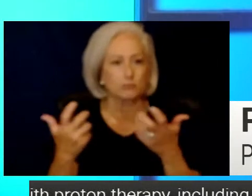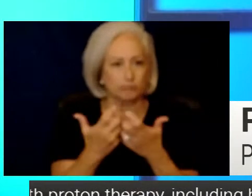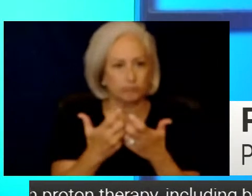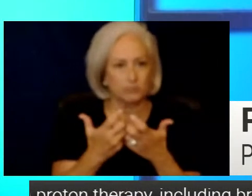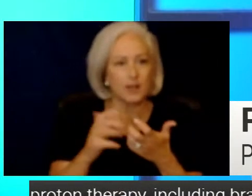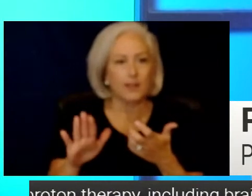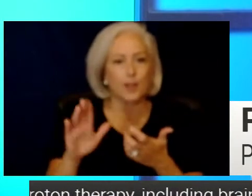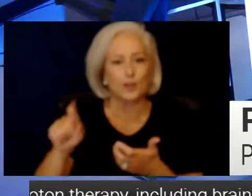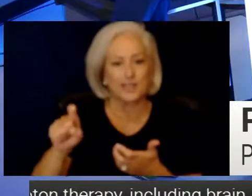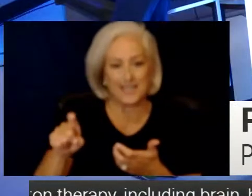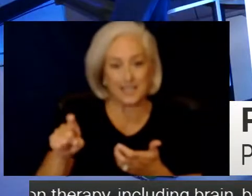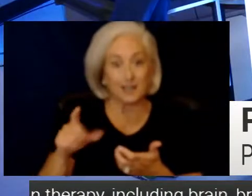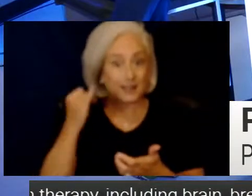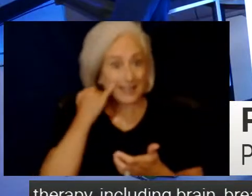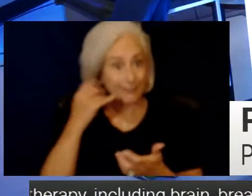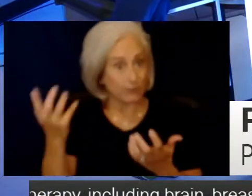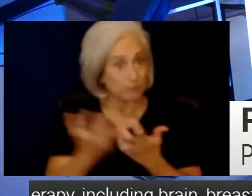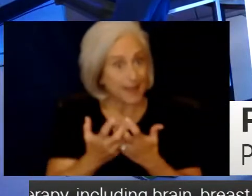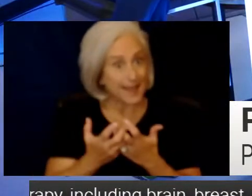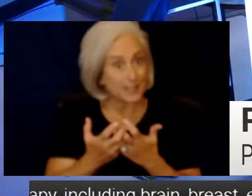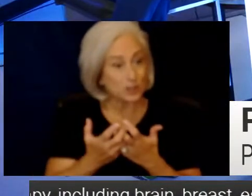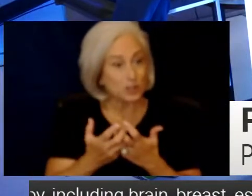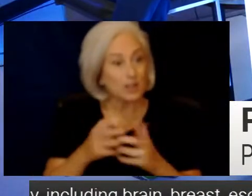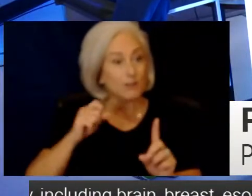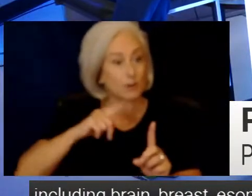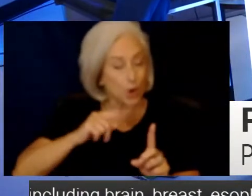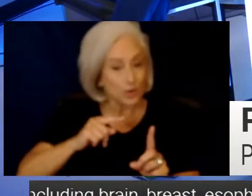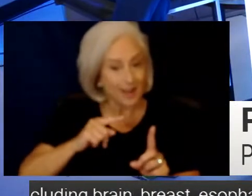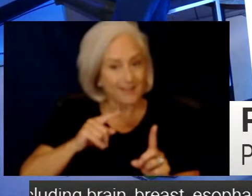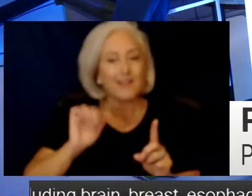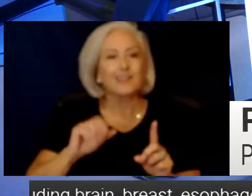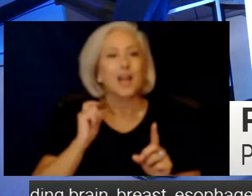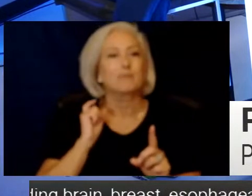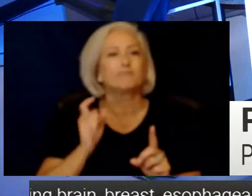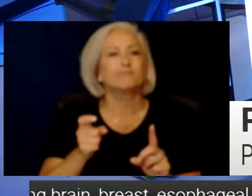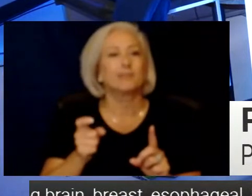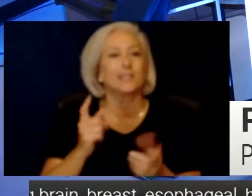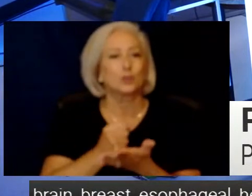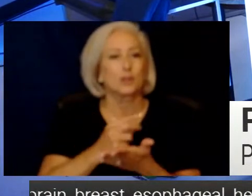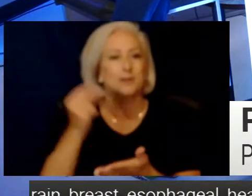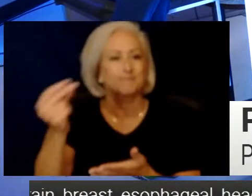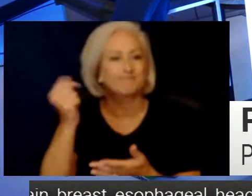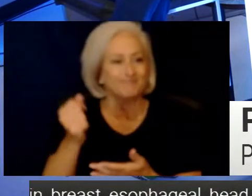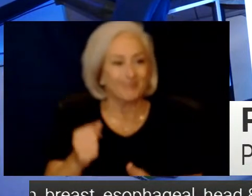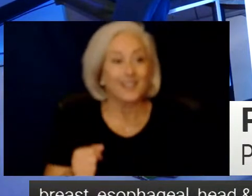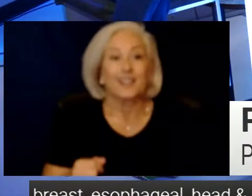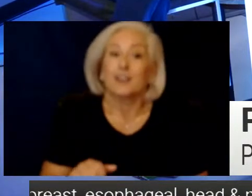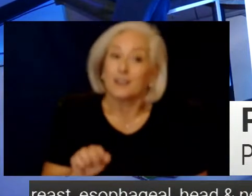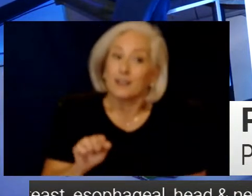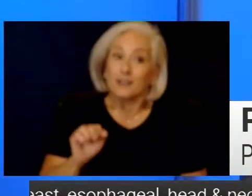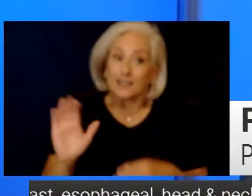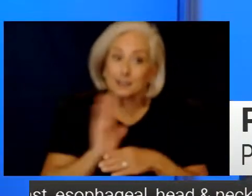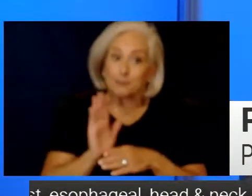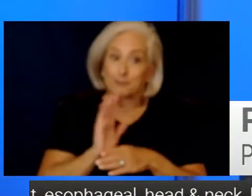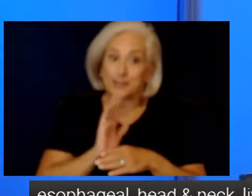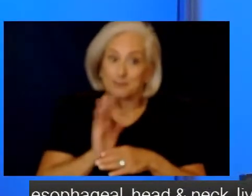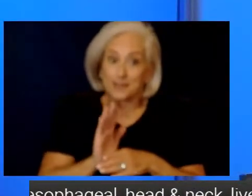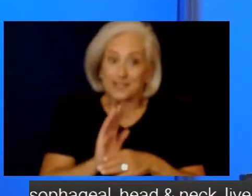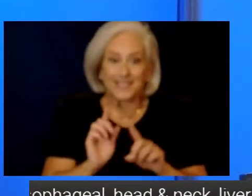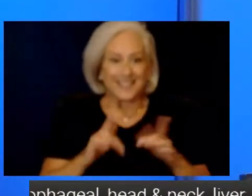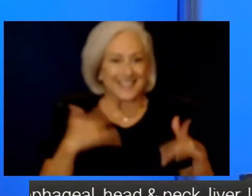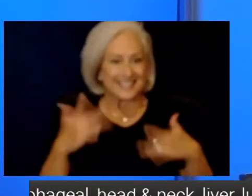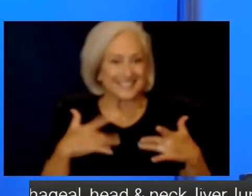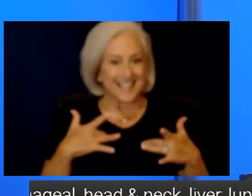busy, Sarah, with a lot of phone calls? It's been a little busy, but Yeah. it's a good excitement. And when you work with a great team and they're agile